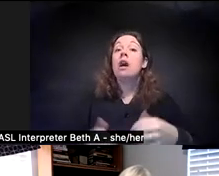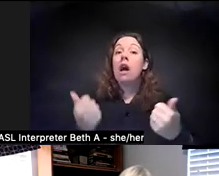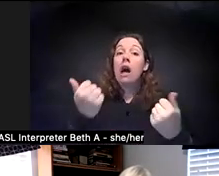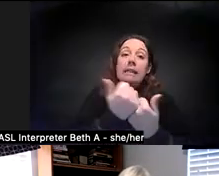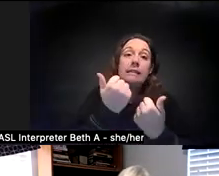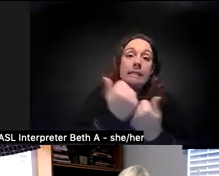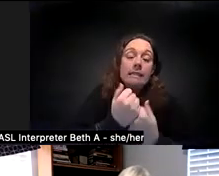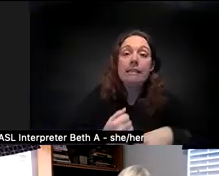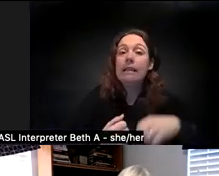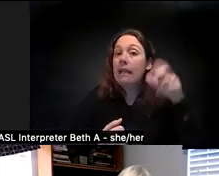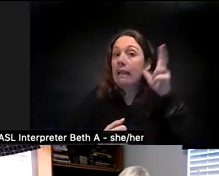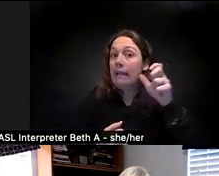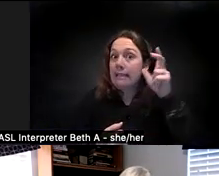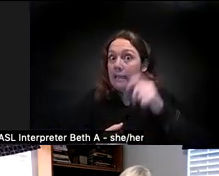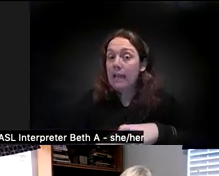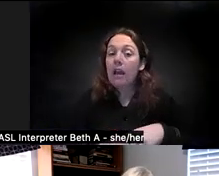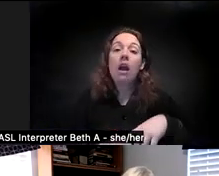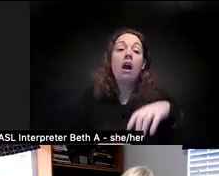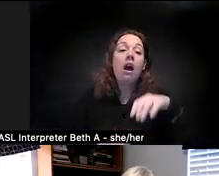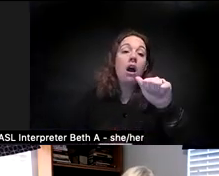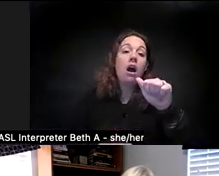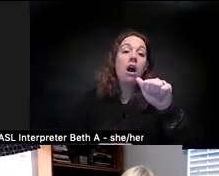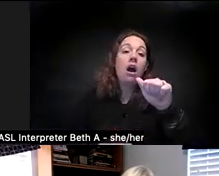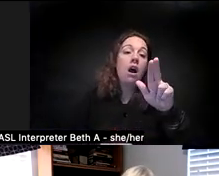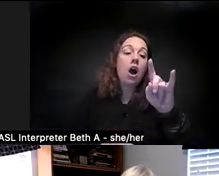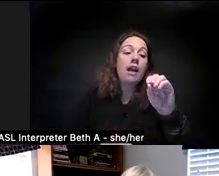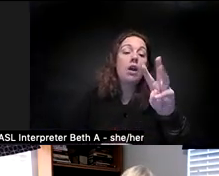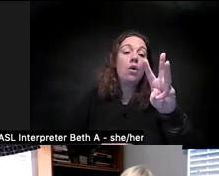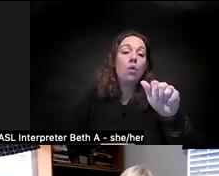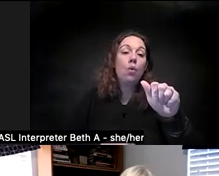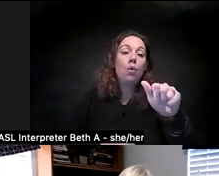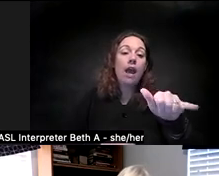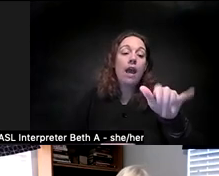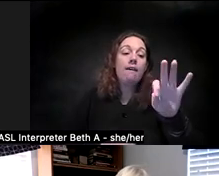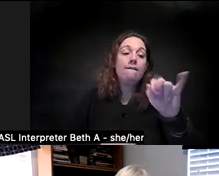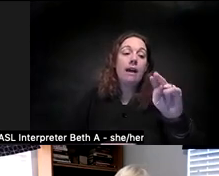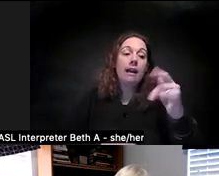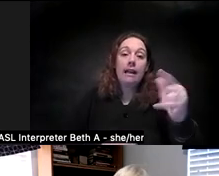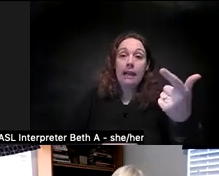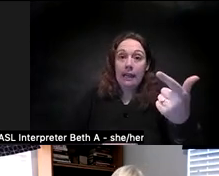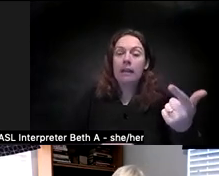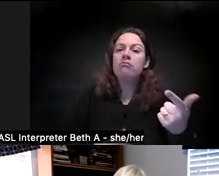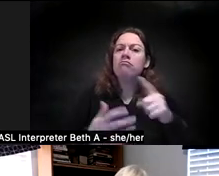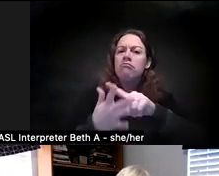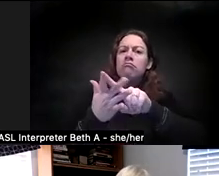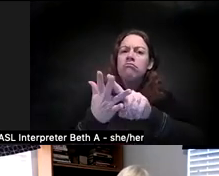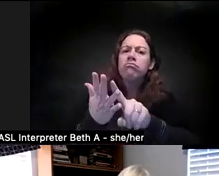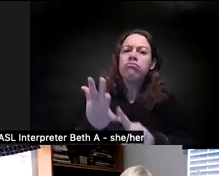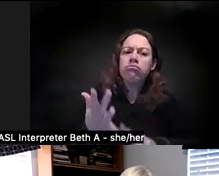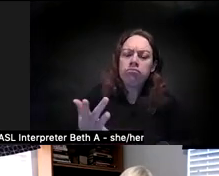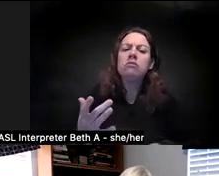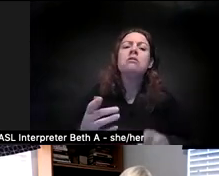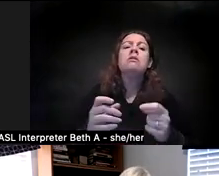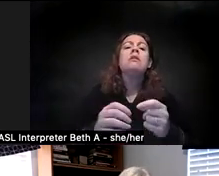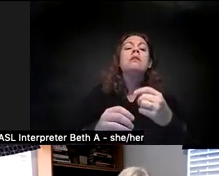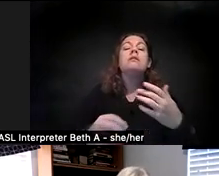description, audio wayfinding, et cetera, are all included so that people can use online programs as well